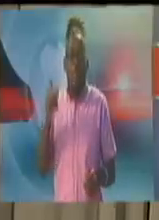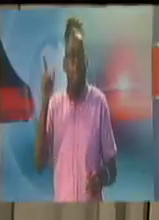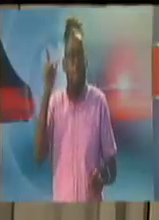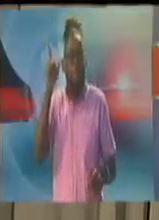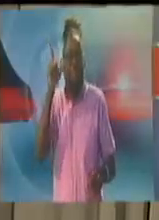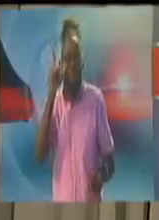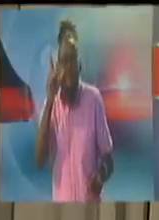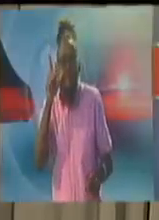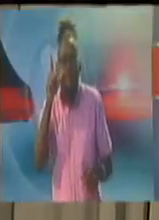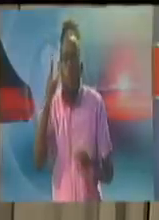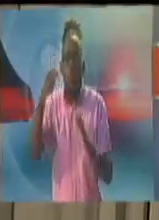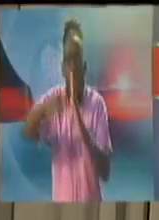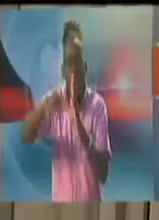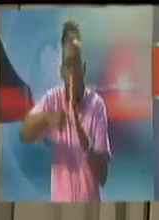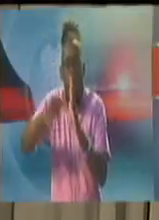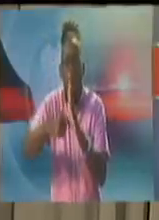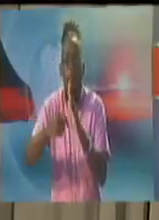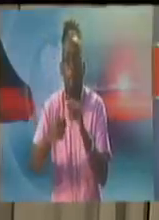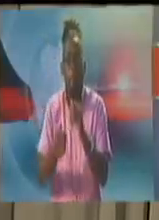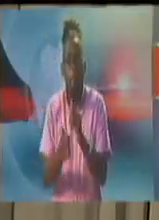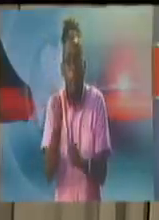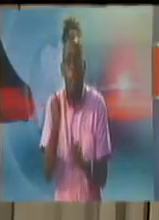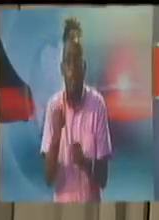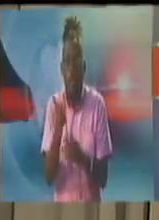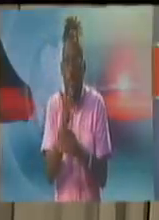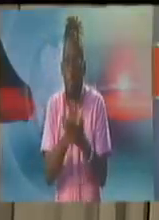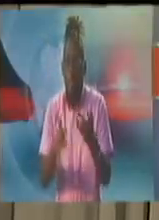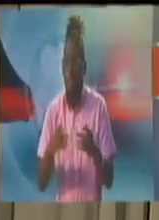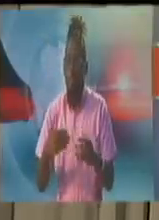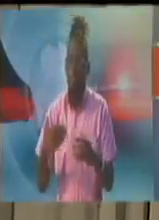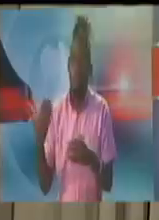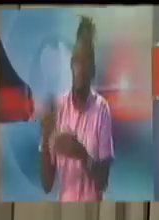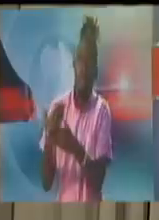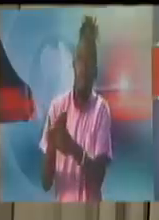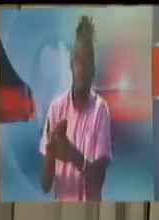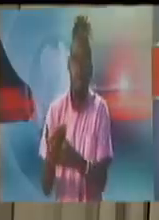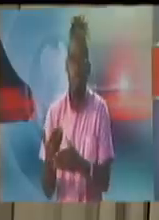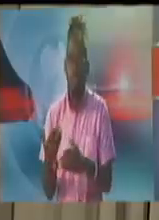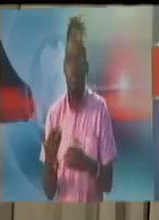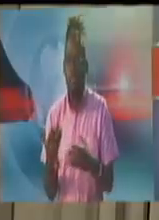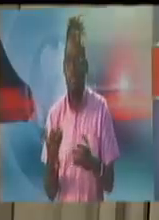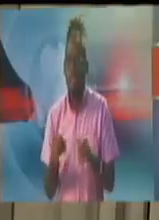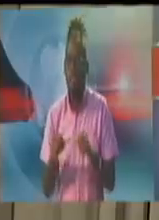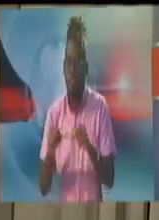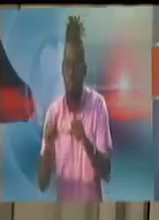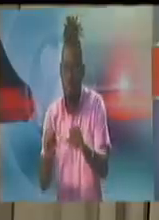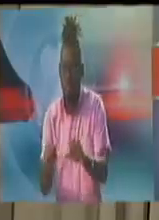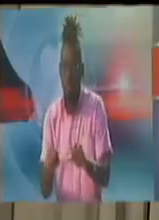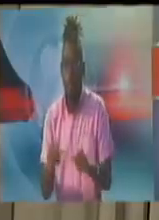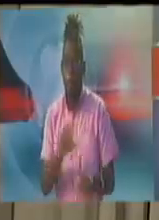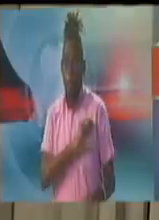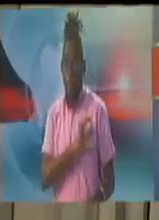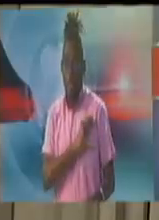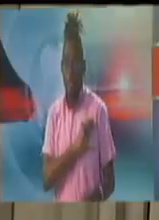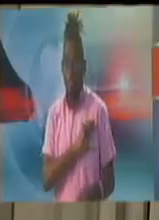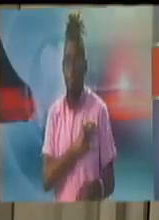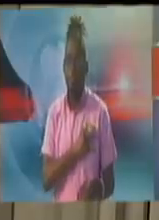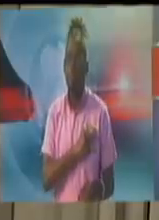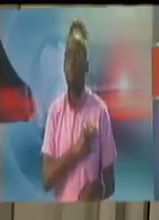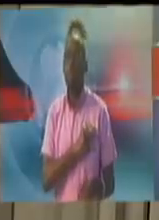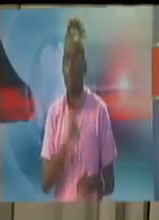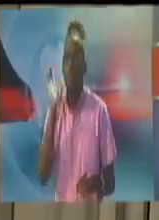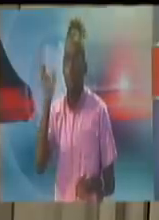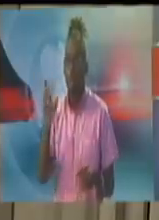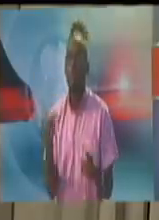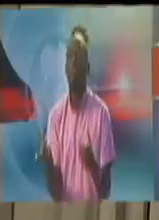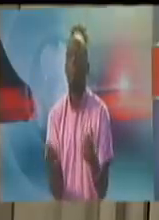few people who still aren't, and that's how it goes, and we continue to deal with it. The police will do what they have to do. The government will do what they have to do. But